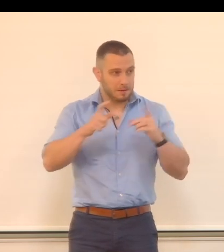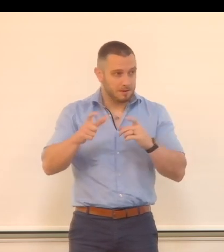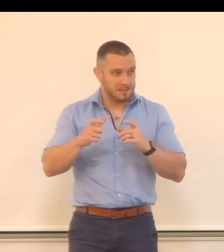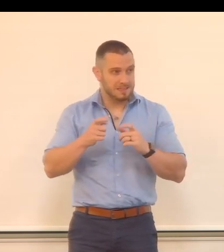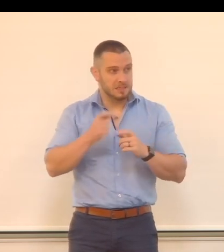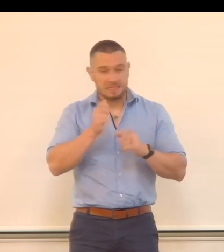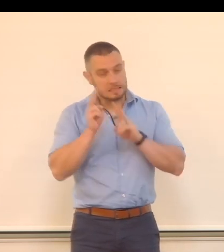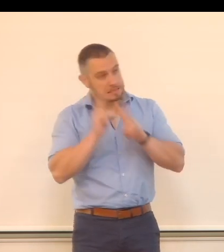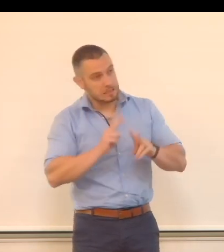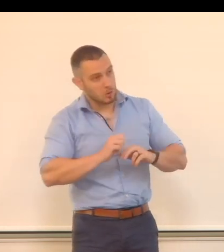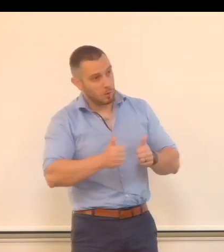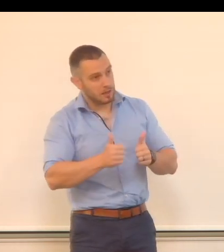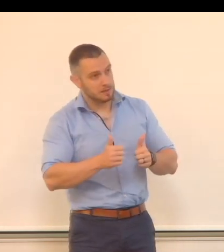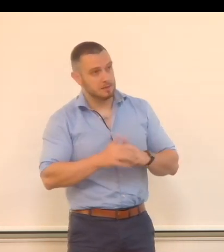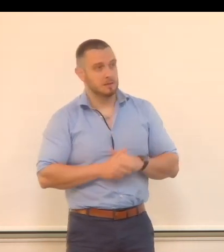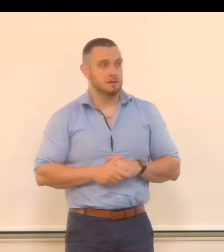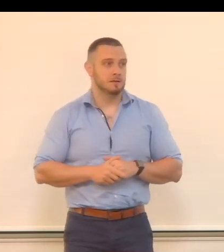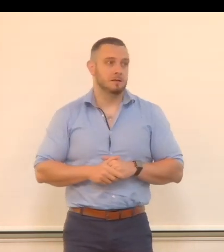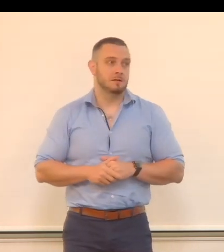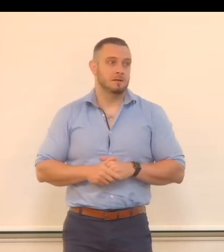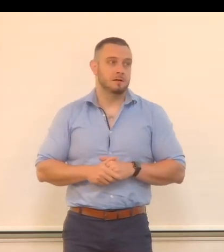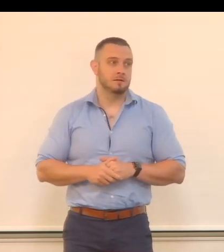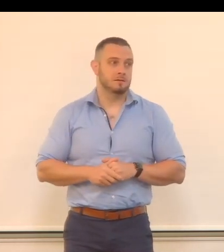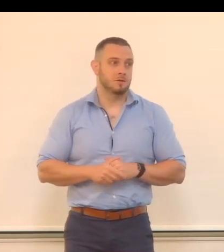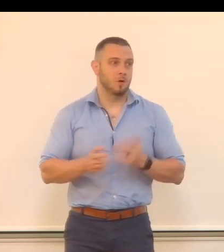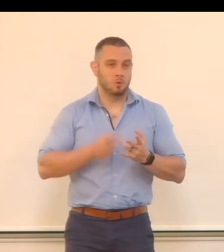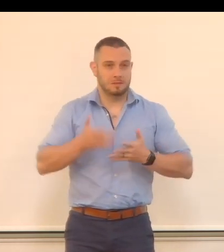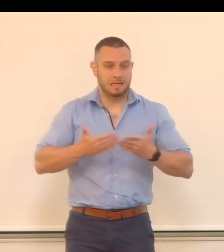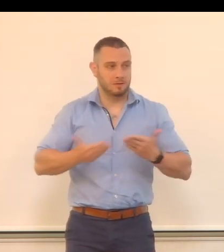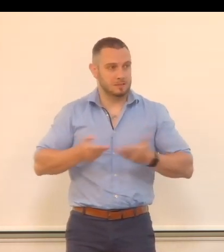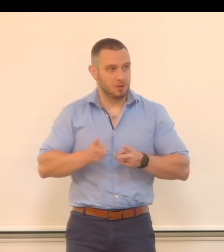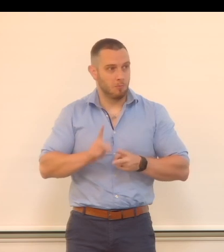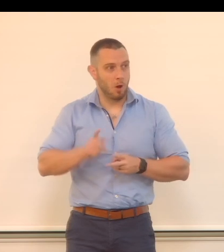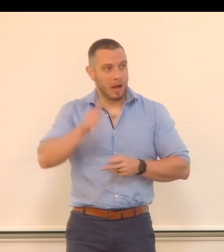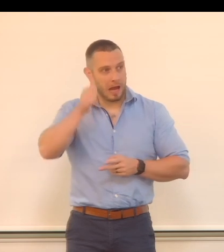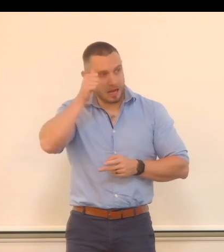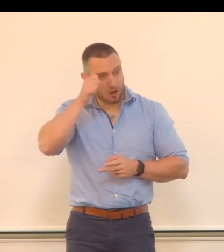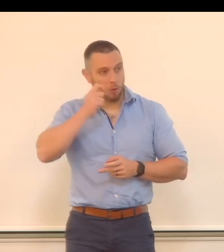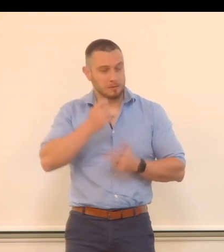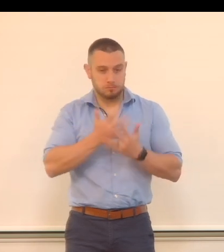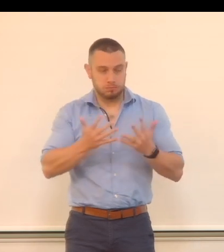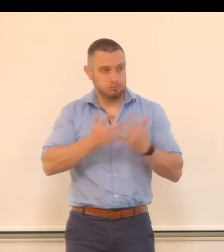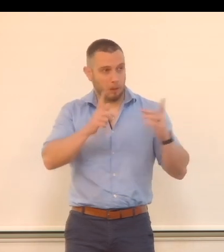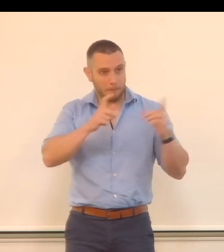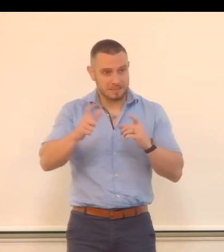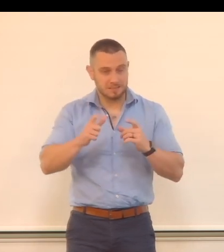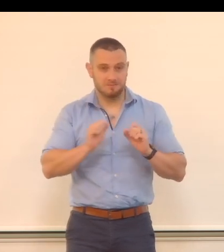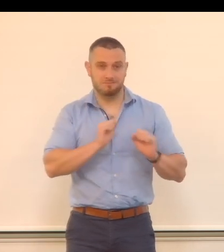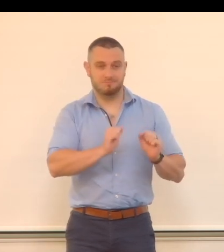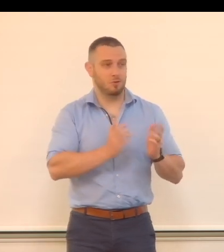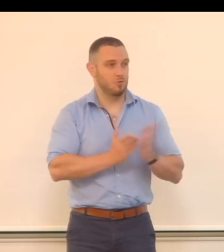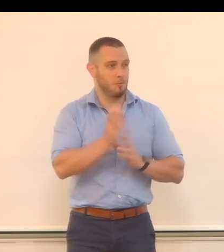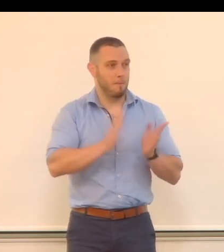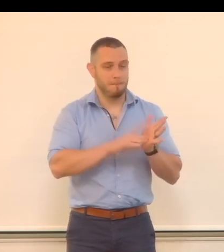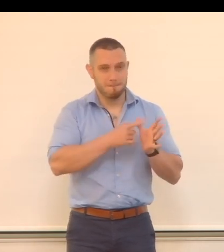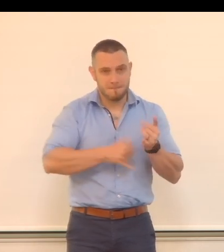see so well. It's normal, it's for our sign language interpreters, but I know that we're going to see so much more pictures of the day you get on Mars, and